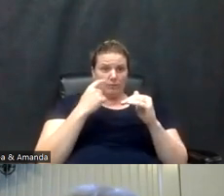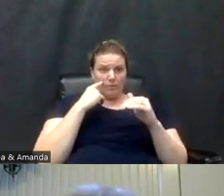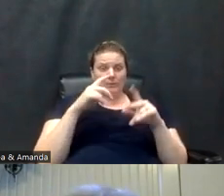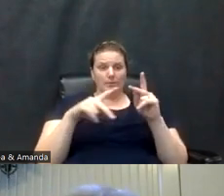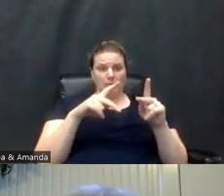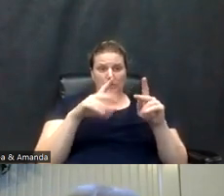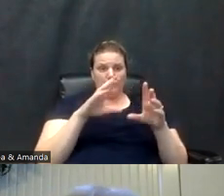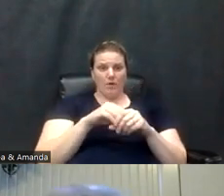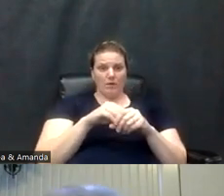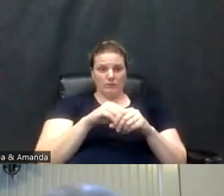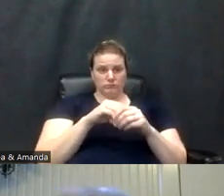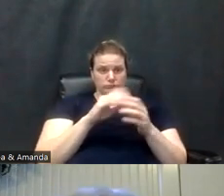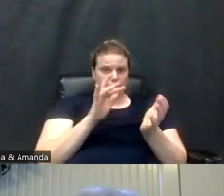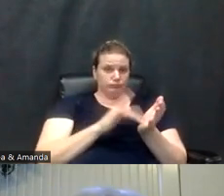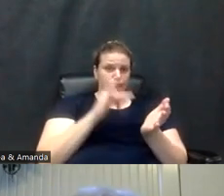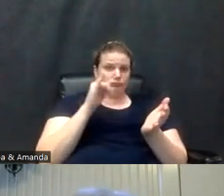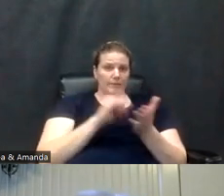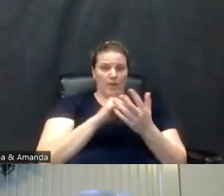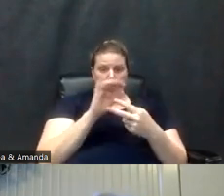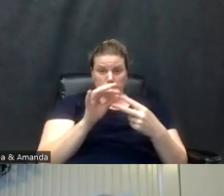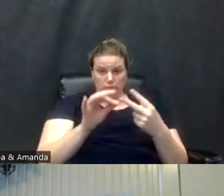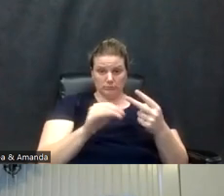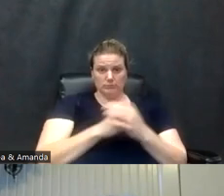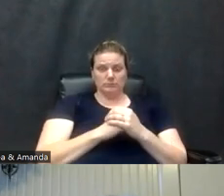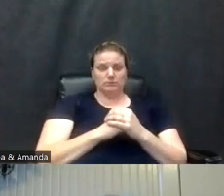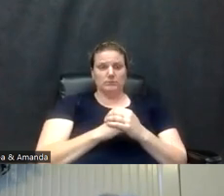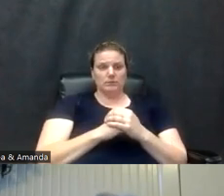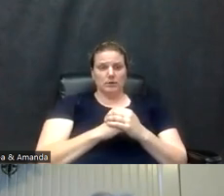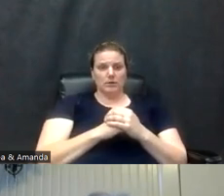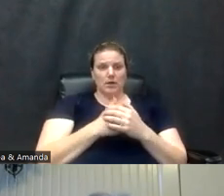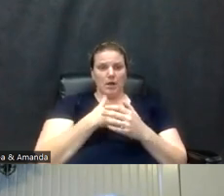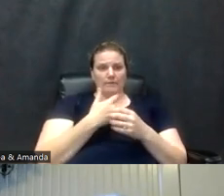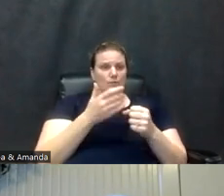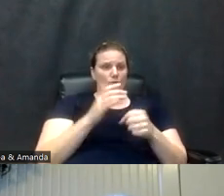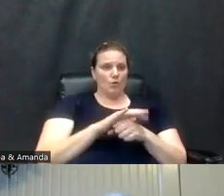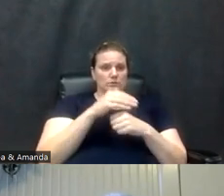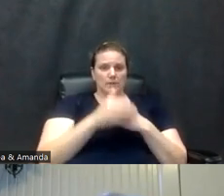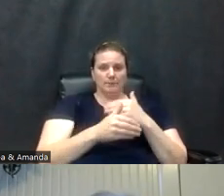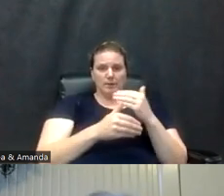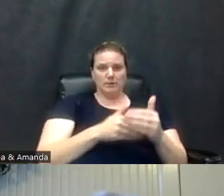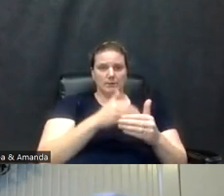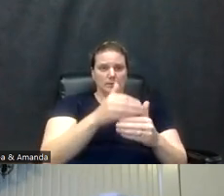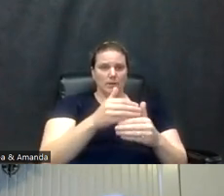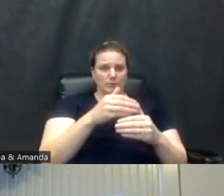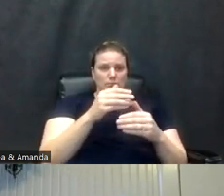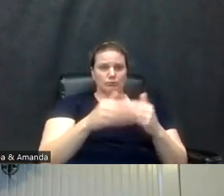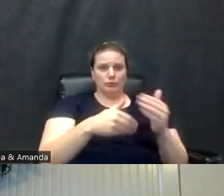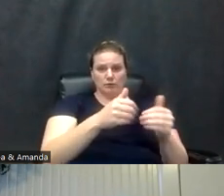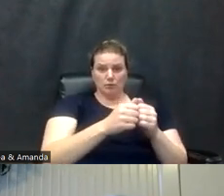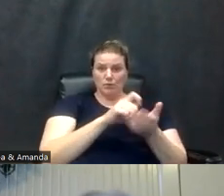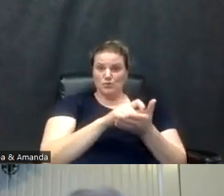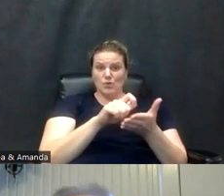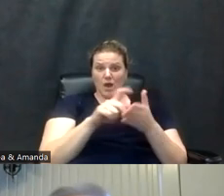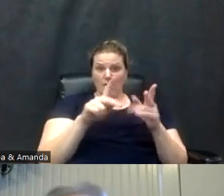taking advantage of that option. And then I did a whole step-by-step process in my write-up about how